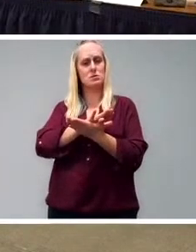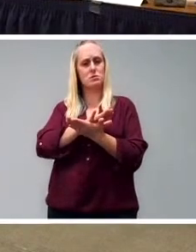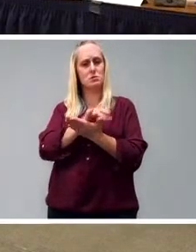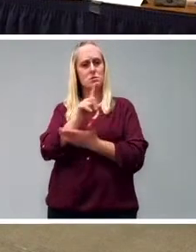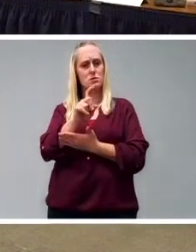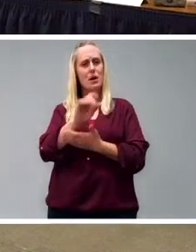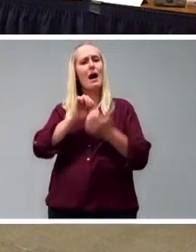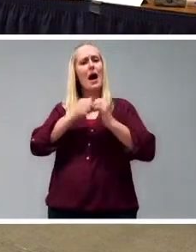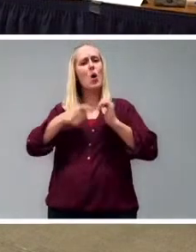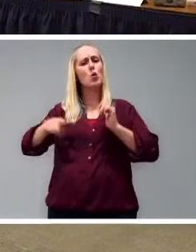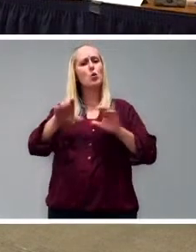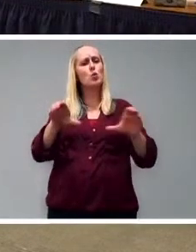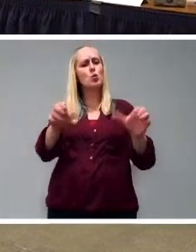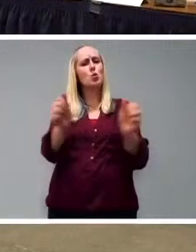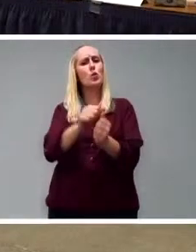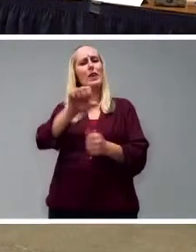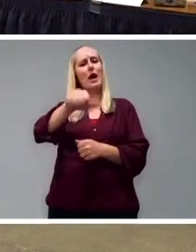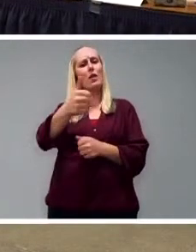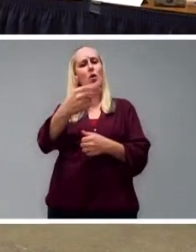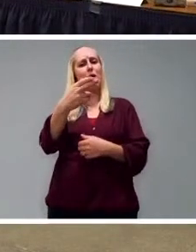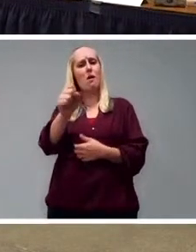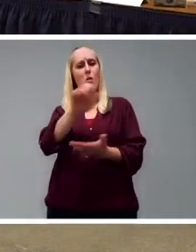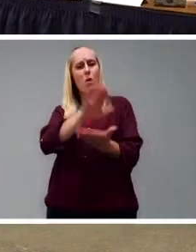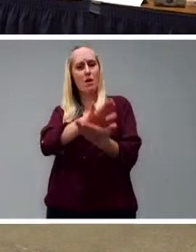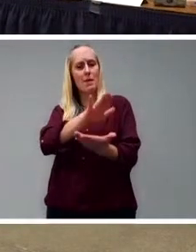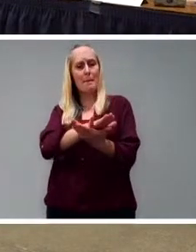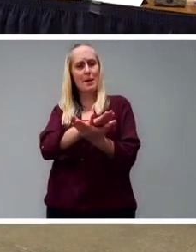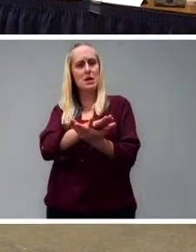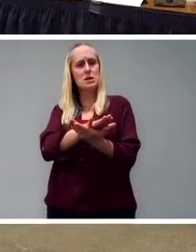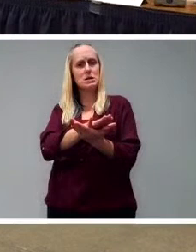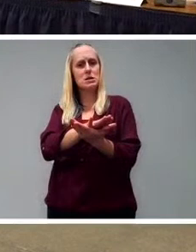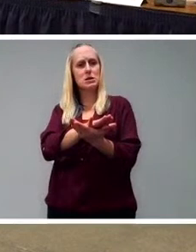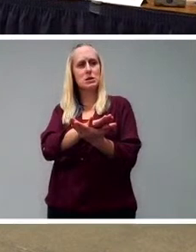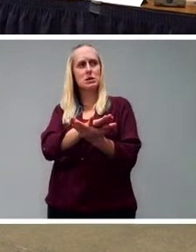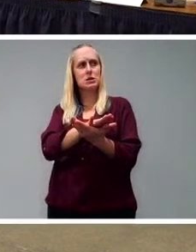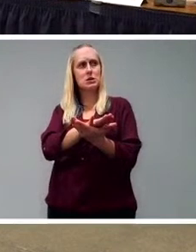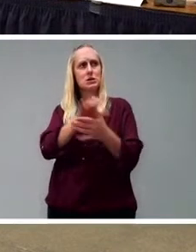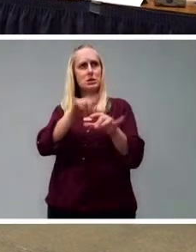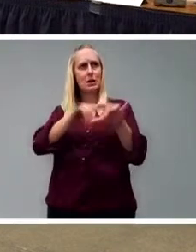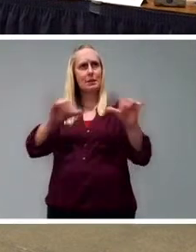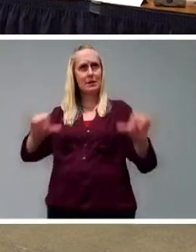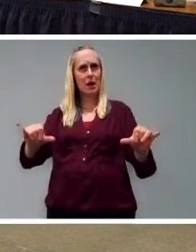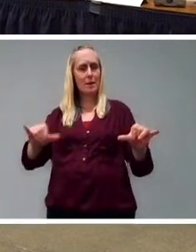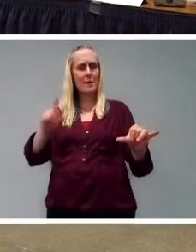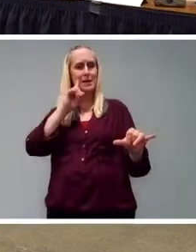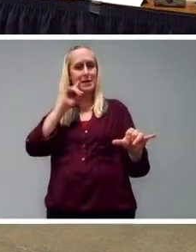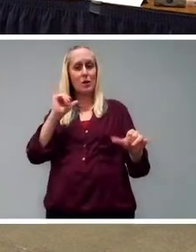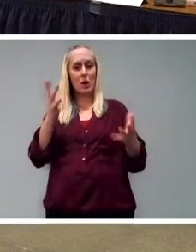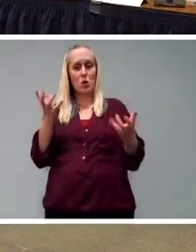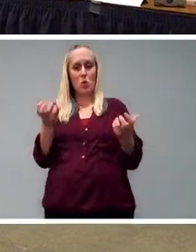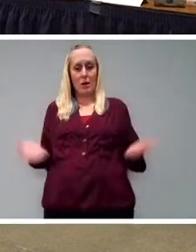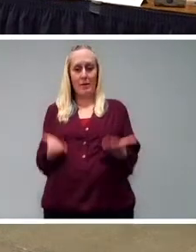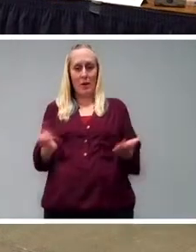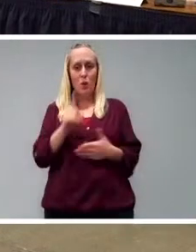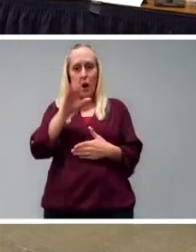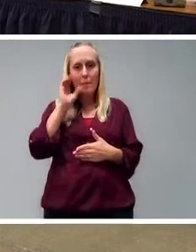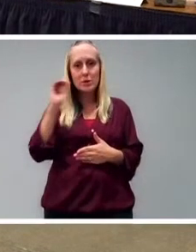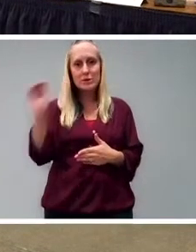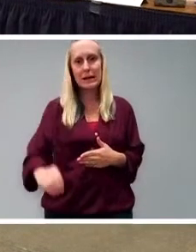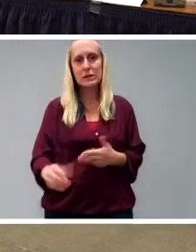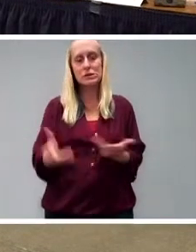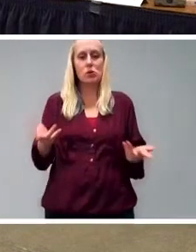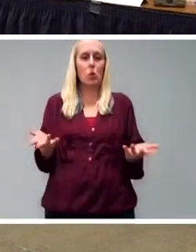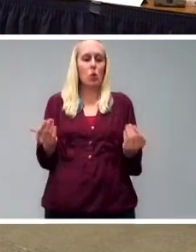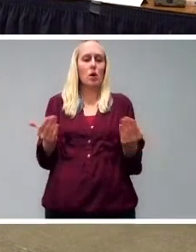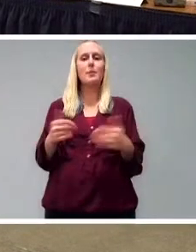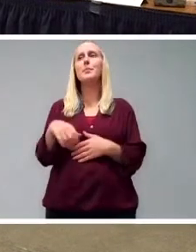your high school academics? Mm-hmm. And like, because that sounds like you guys are just like want to be here 100%. Yeah,